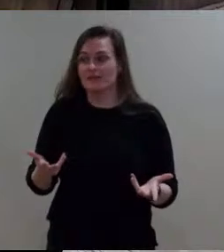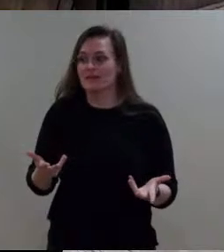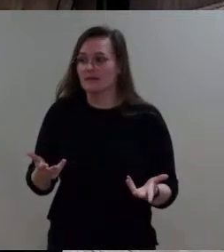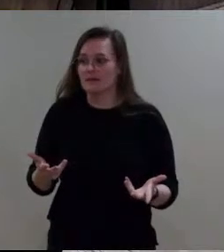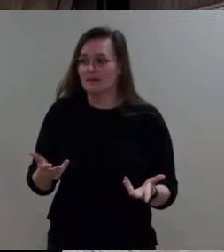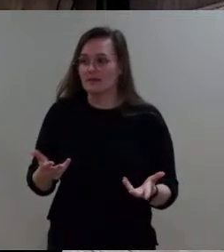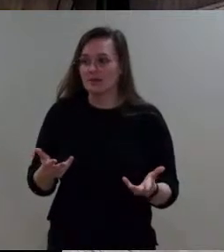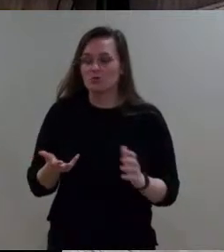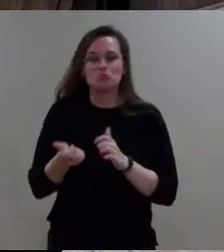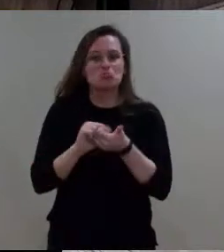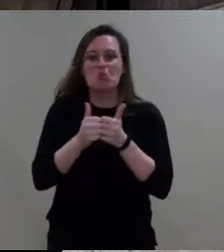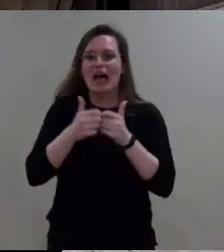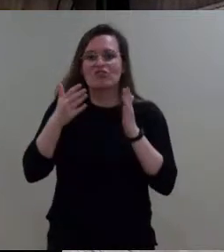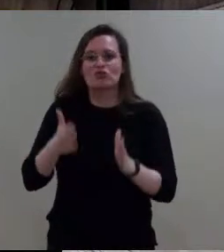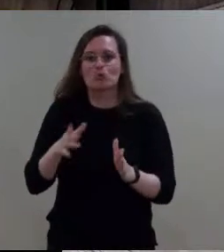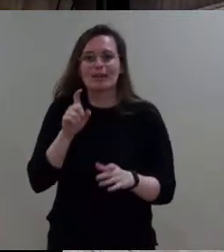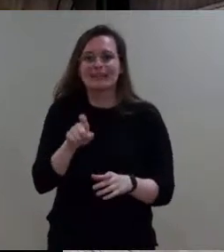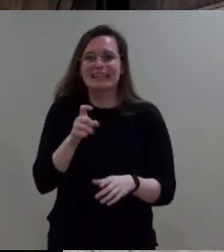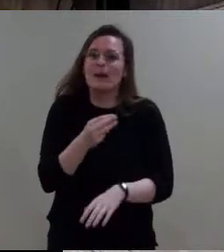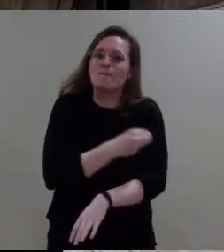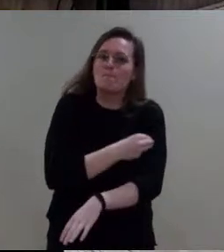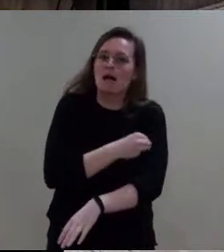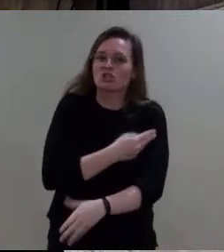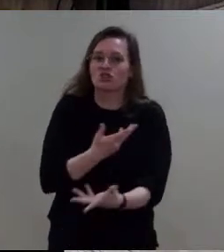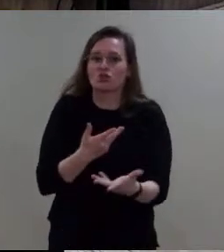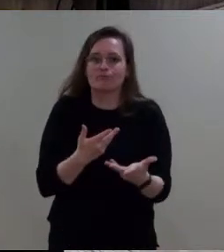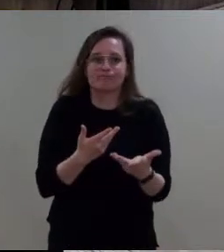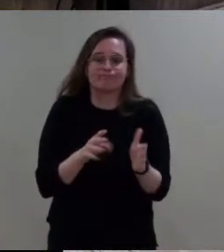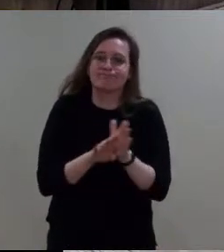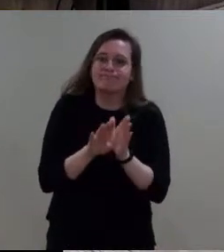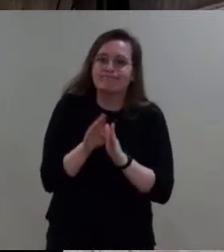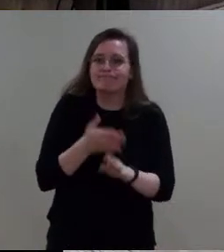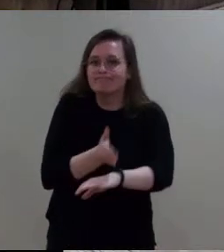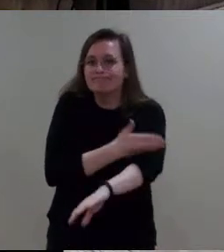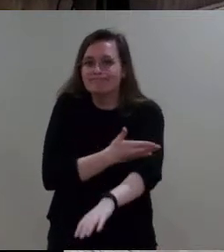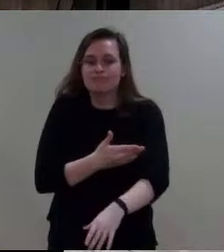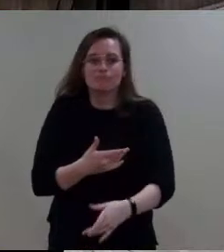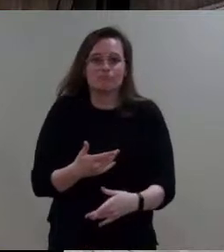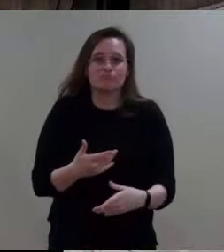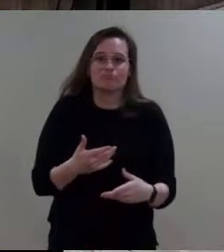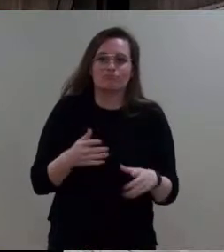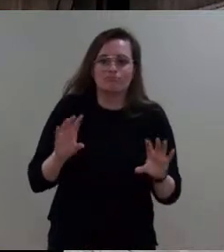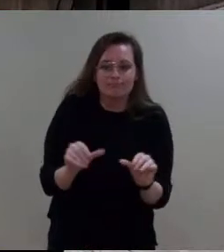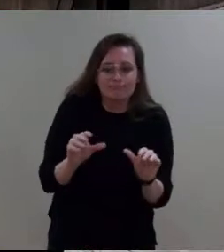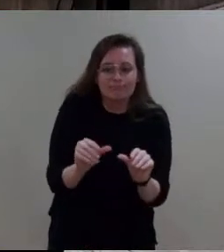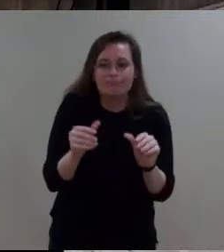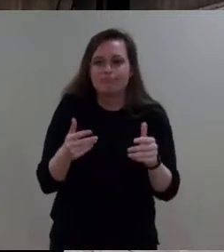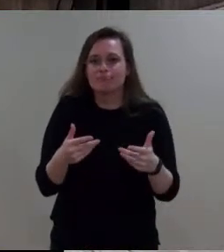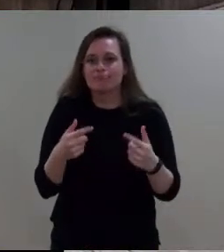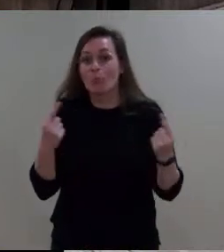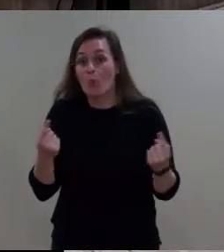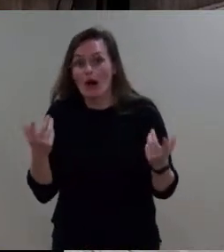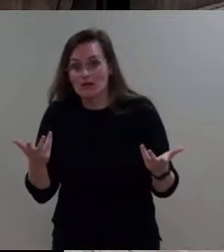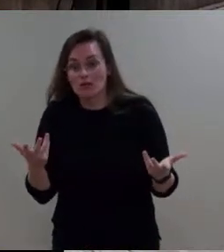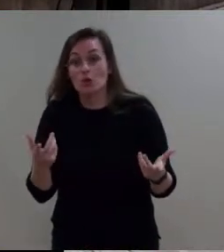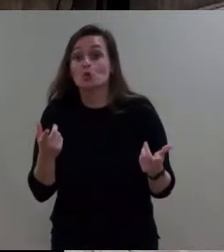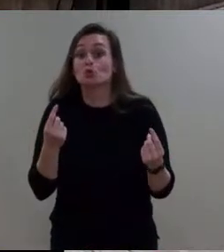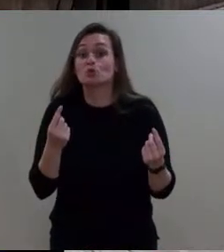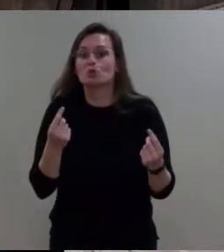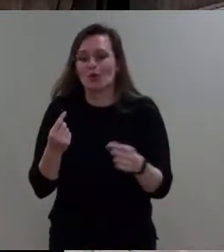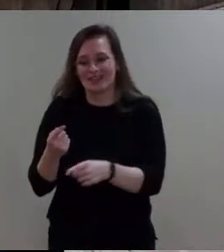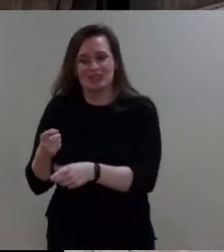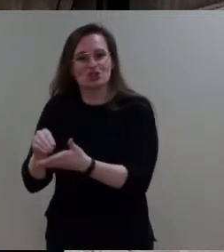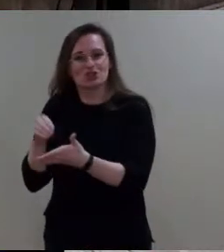muscle work done, recuperating, what they do then is they go to their kinesiology students, let's say the